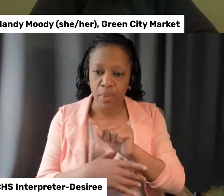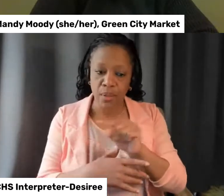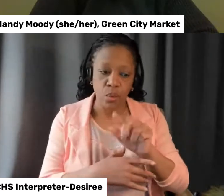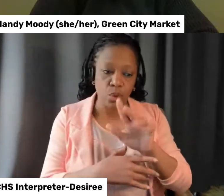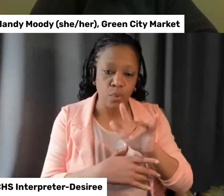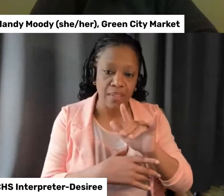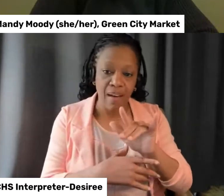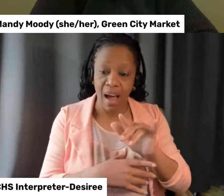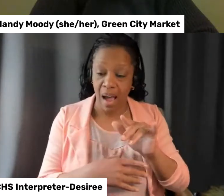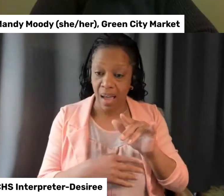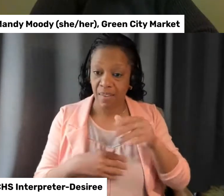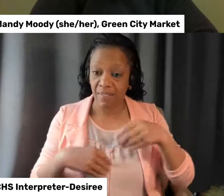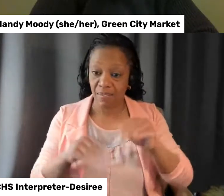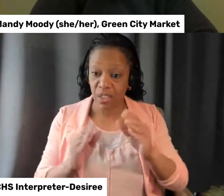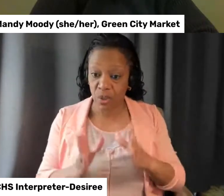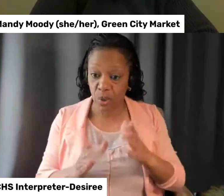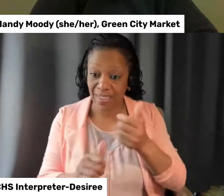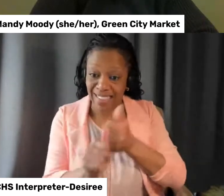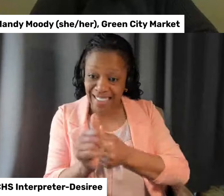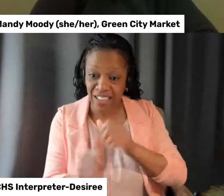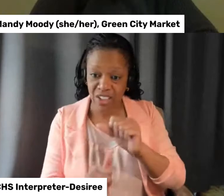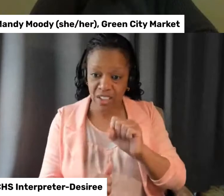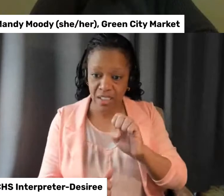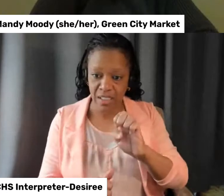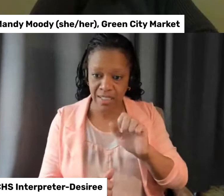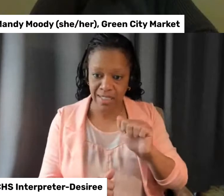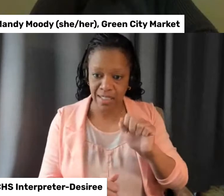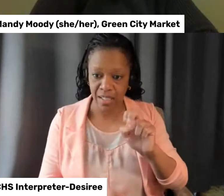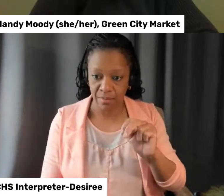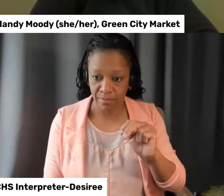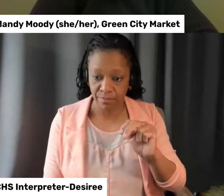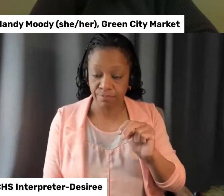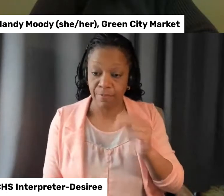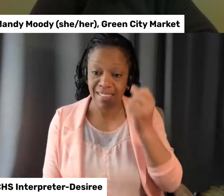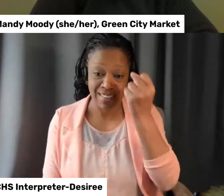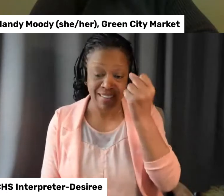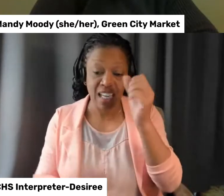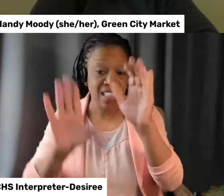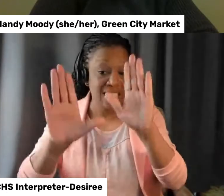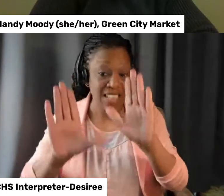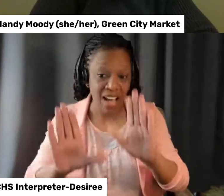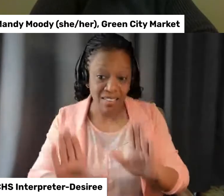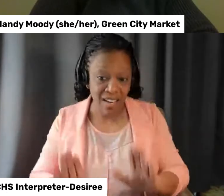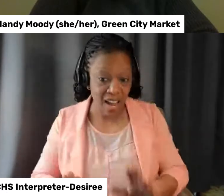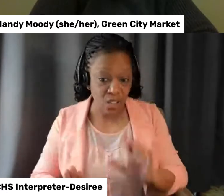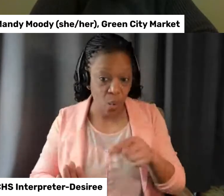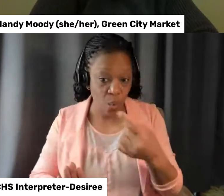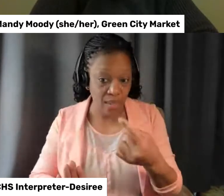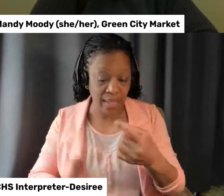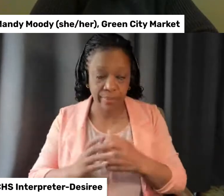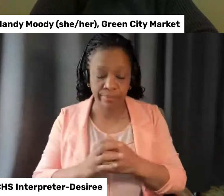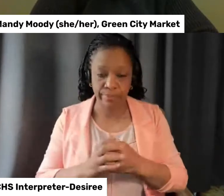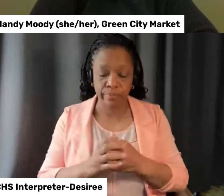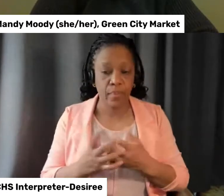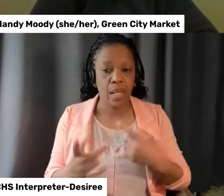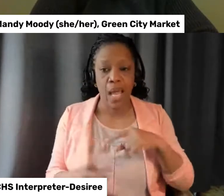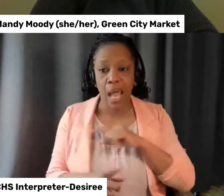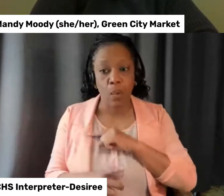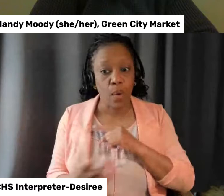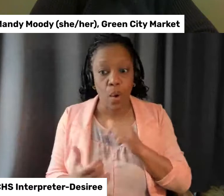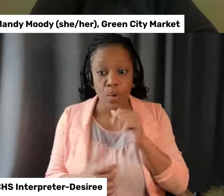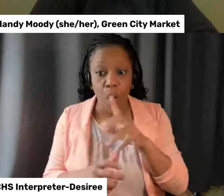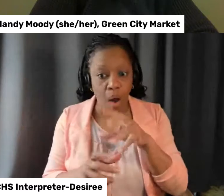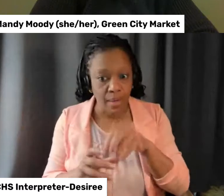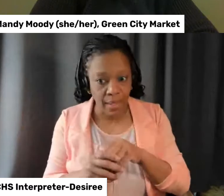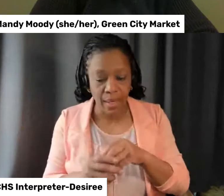Sundays only, in the summer only. We are fortunate that we are not in a food desert, but we do